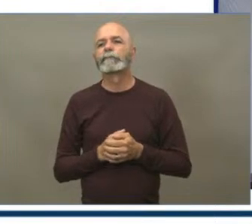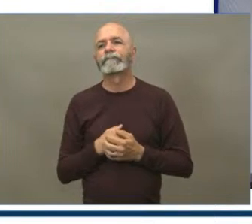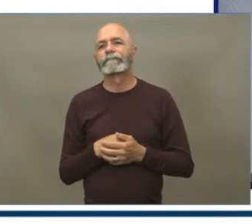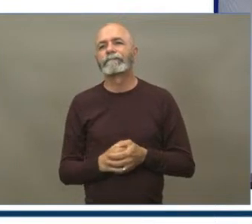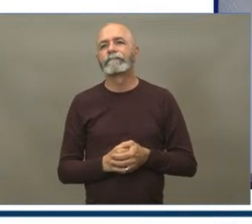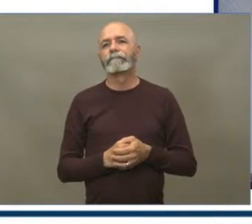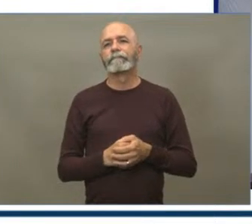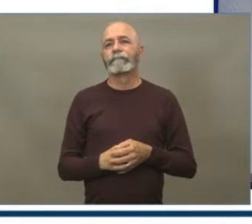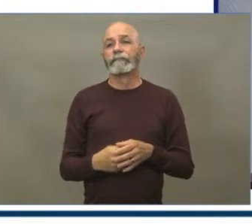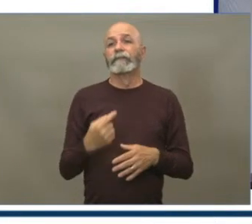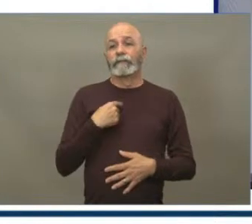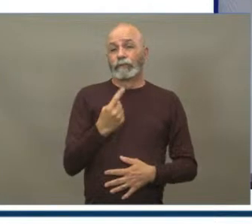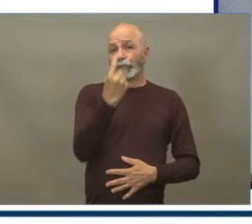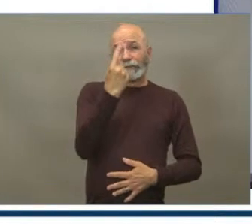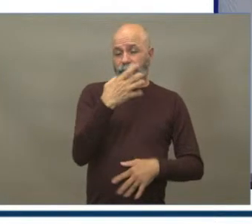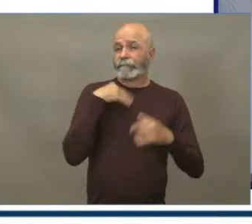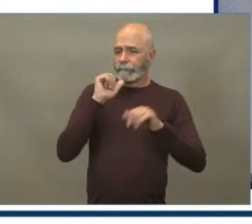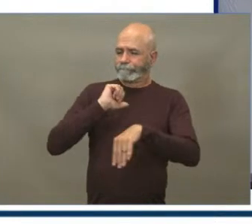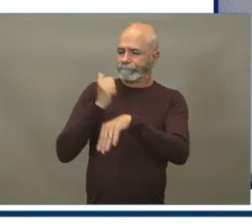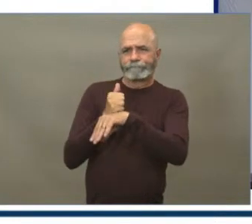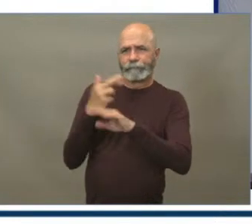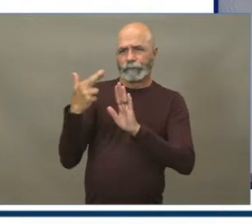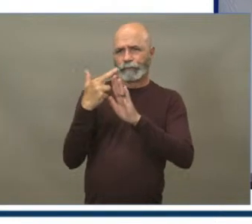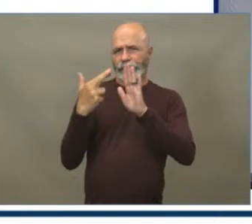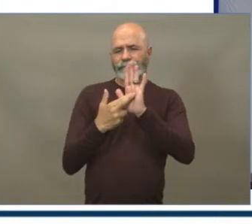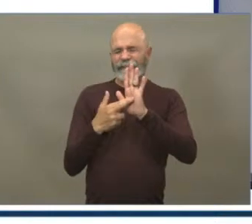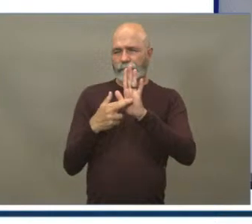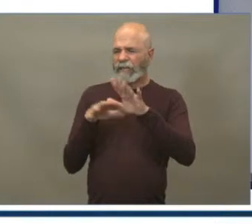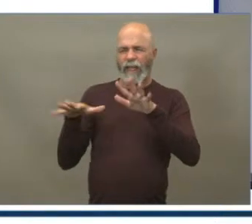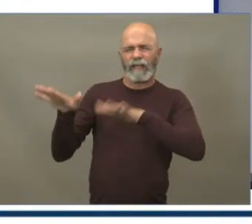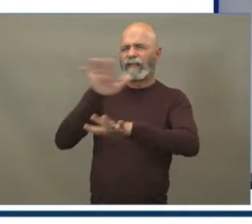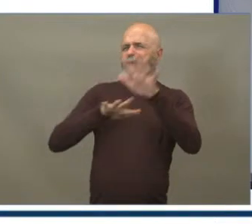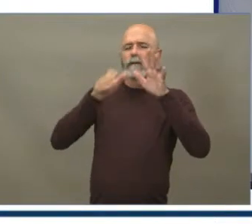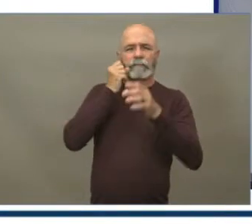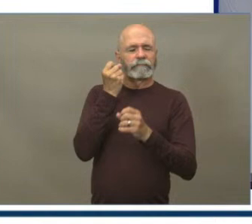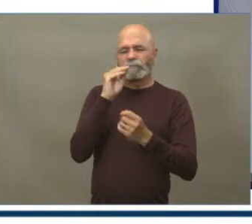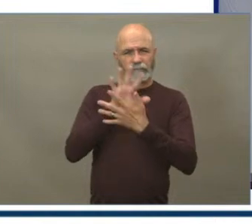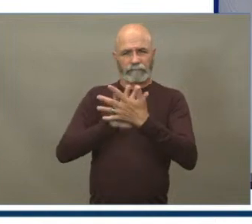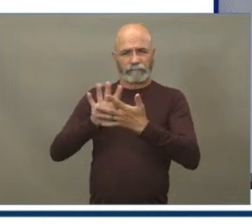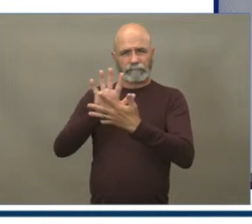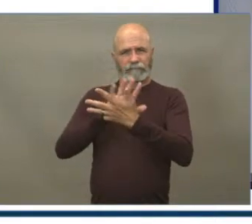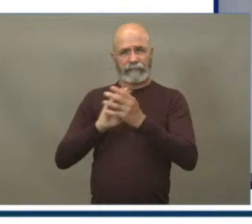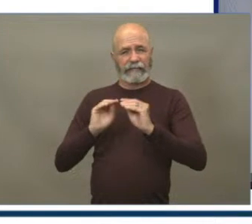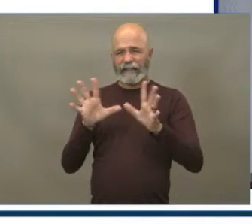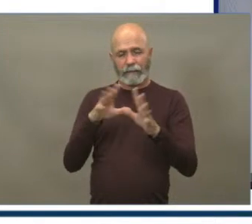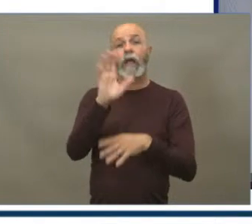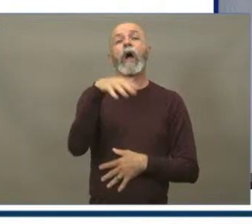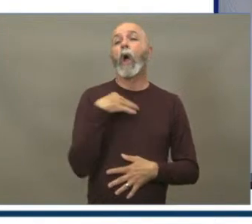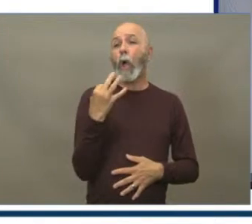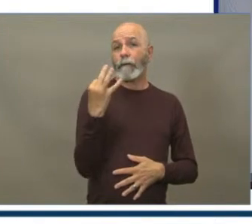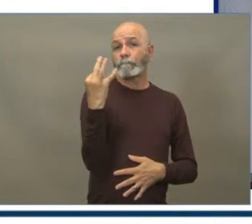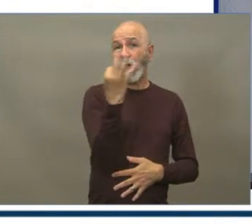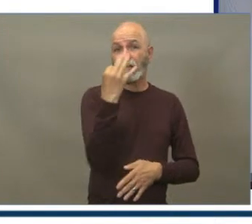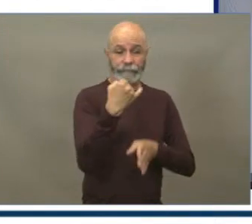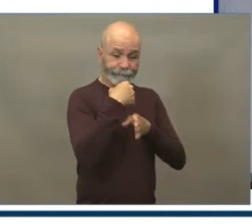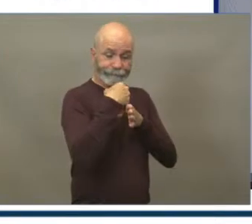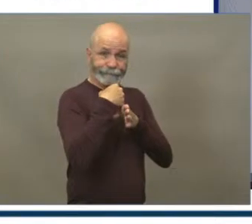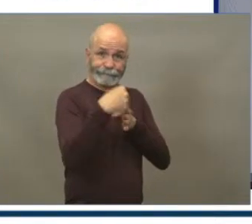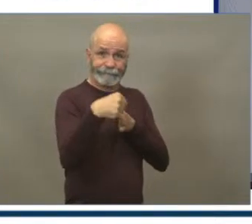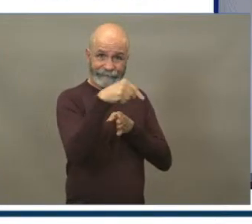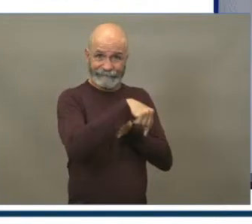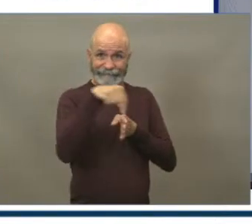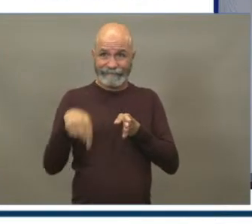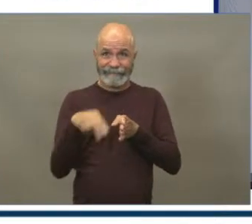policy that we made just on Friday as we tightened up our border. I know a lot of people want to continue to come to our